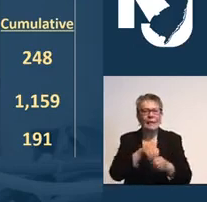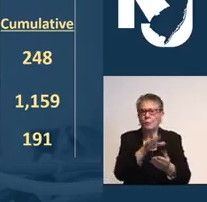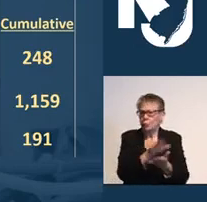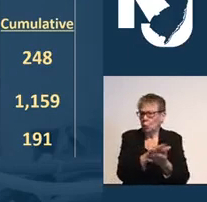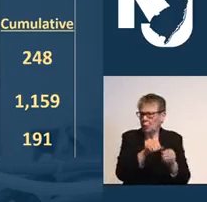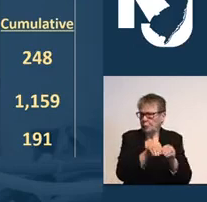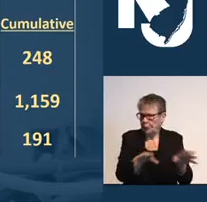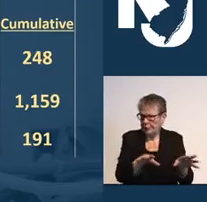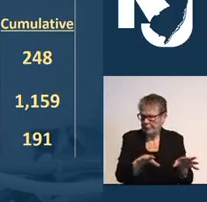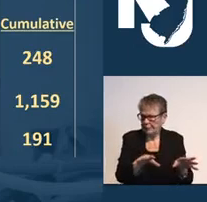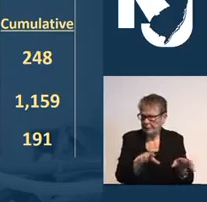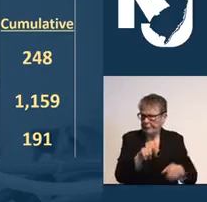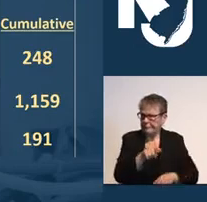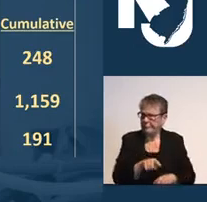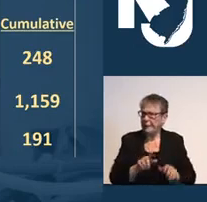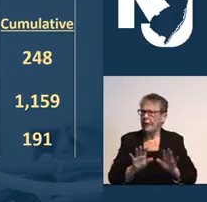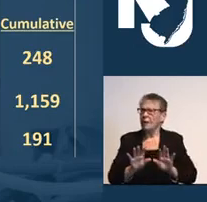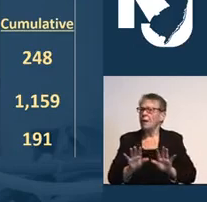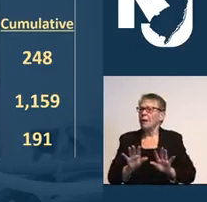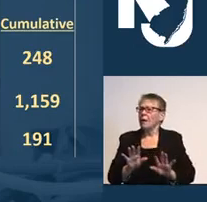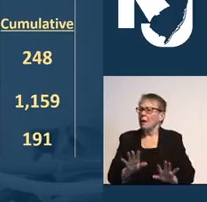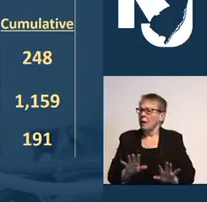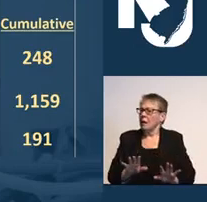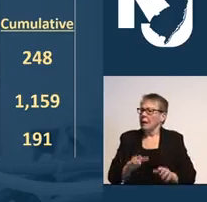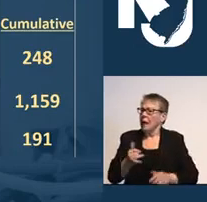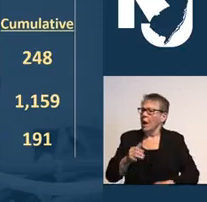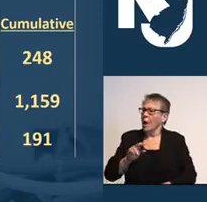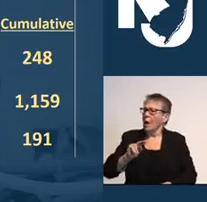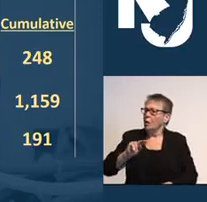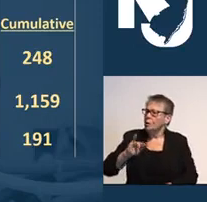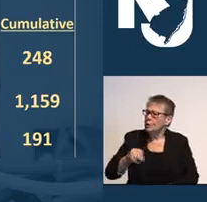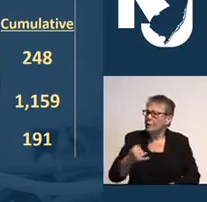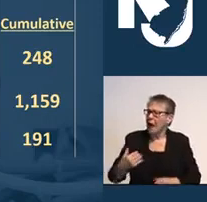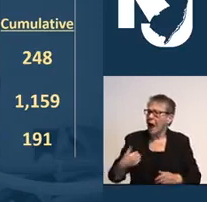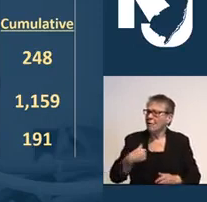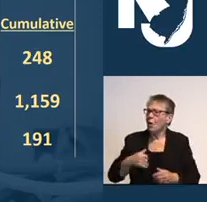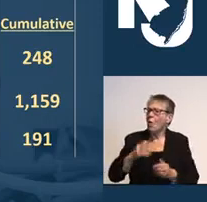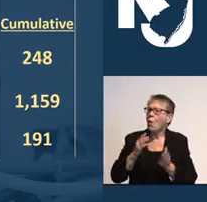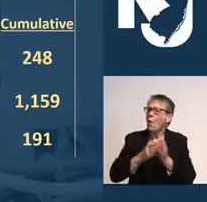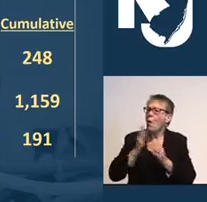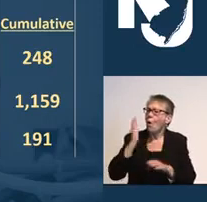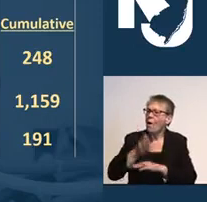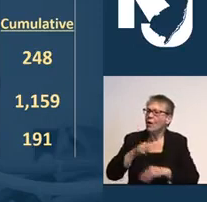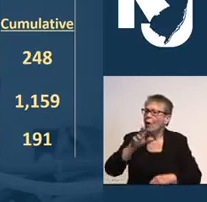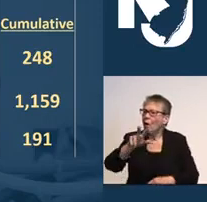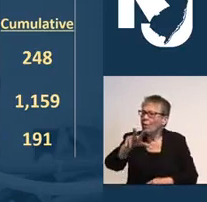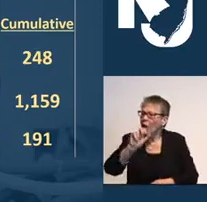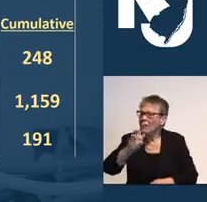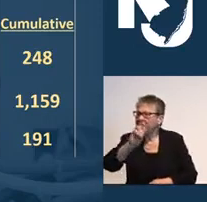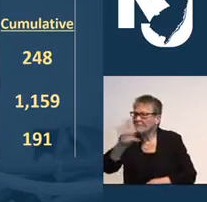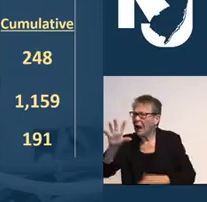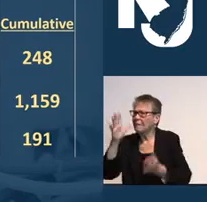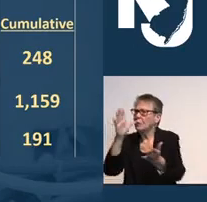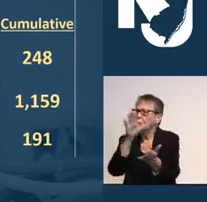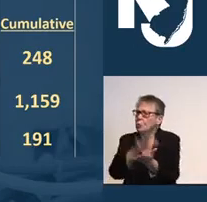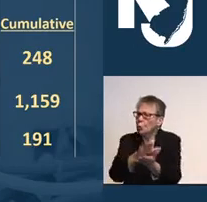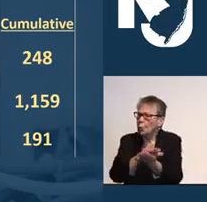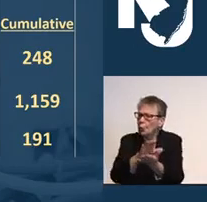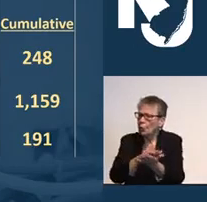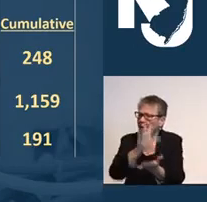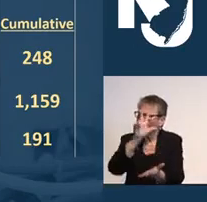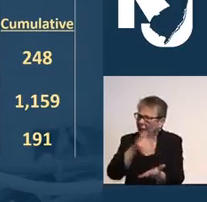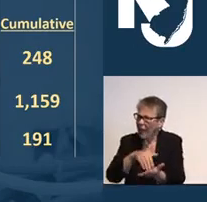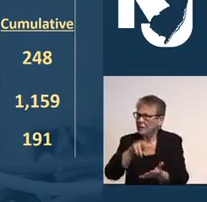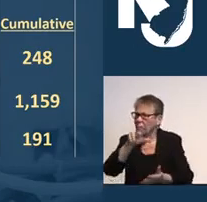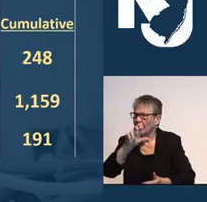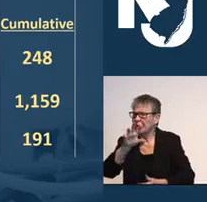noted before, with roughly 3,500 schools statewide, these cases do remain somewhat rare, and